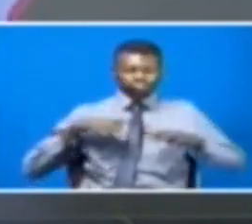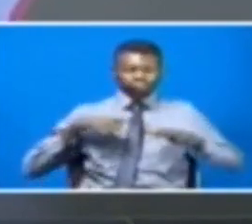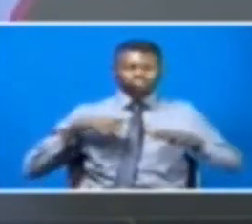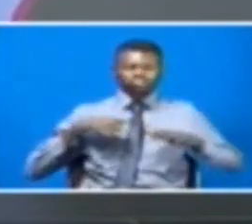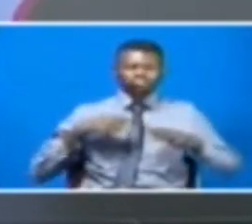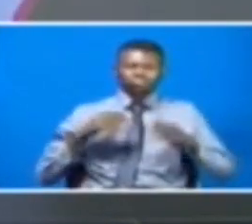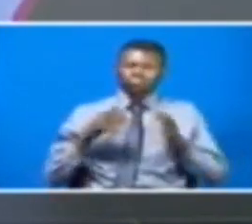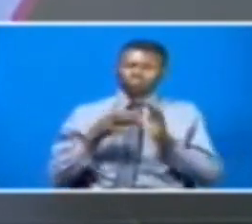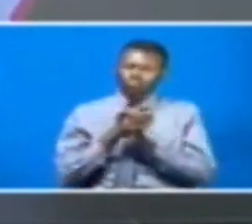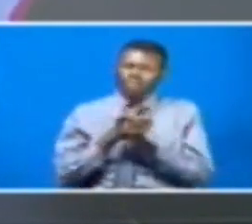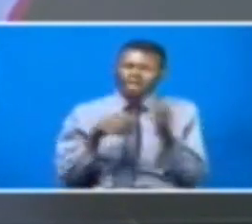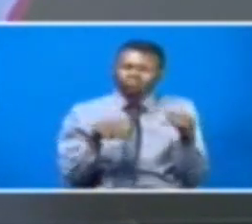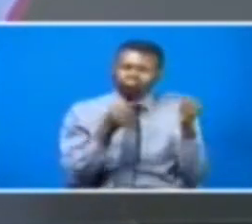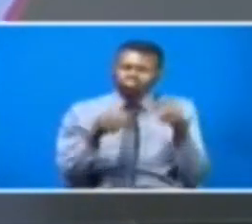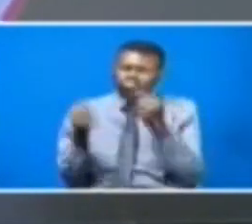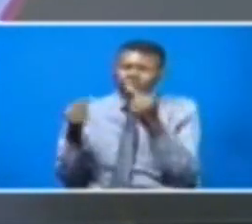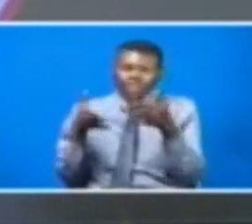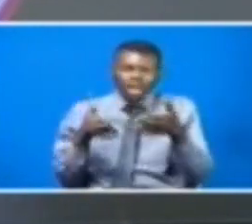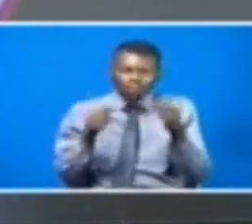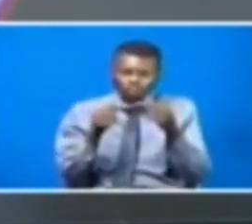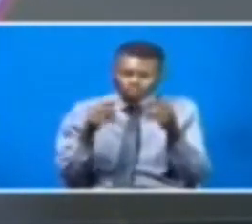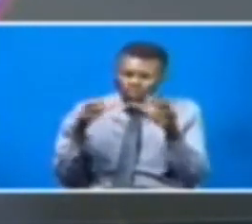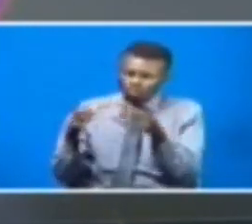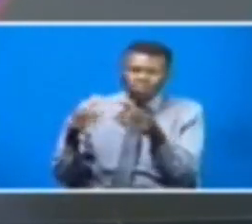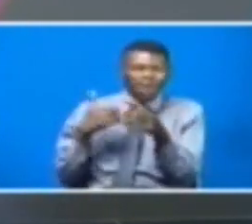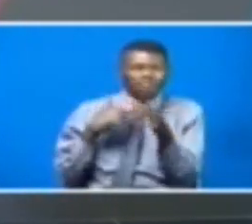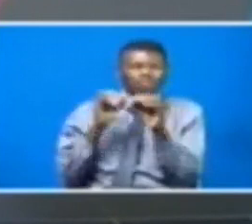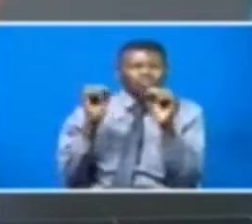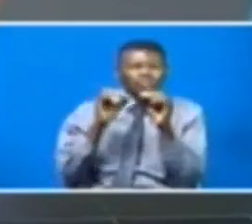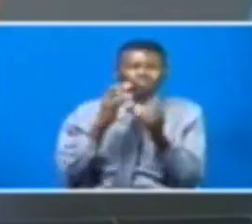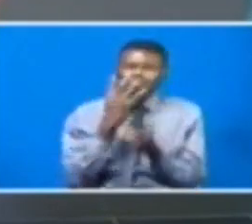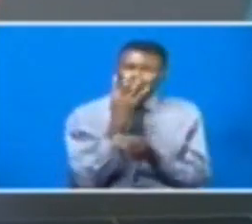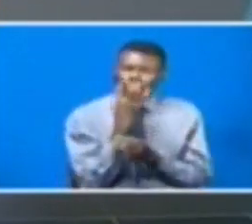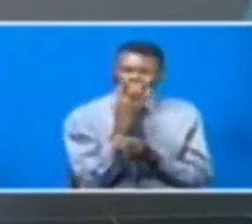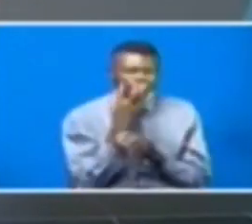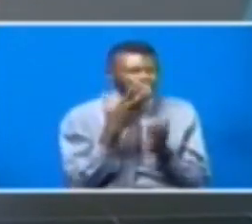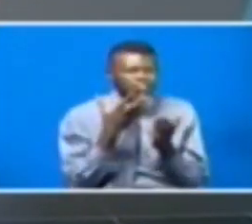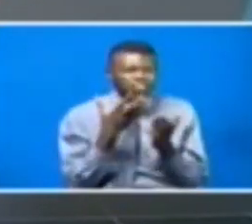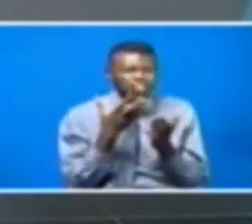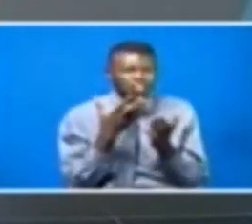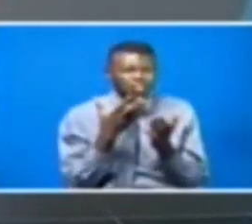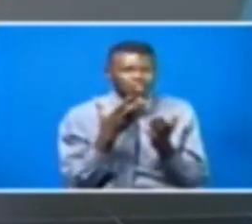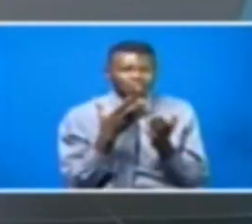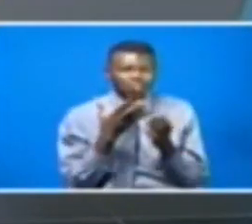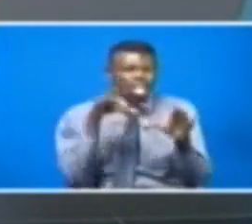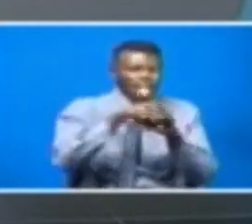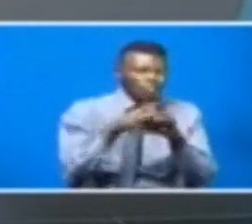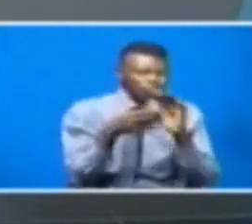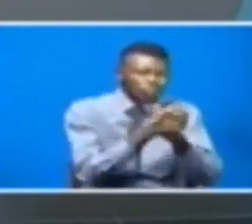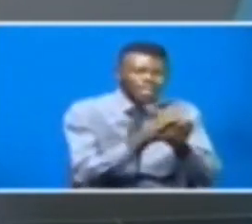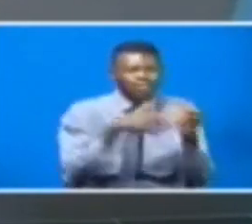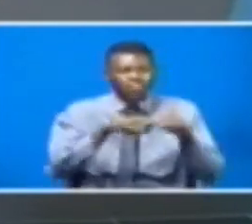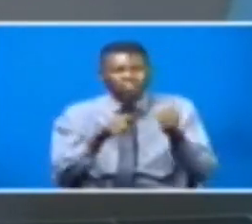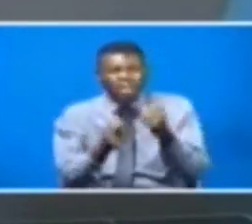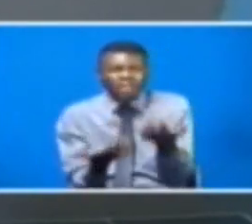within Jubilee. What happened to opposition? Have they been compromised? Is ODM more Jubilee than some members of Jubilee,